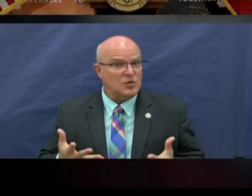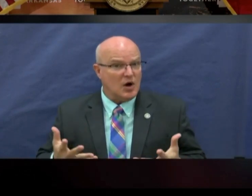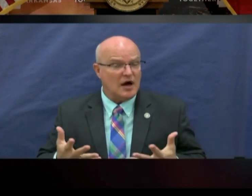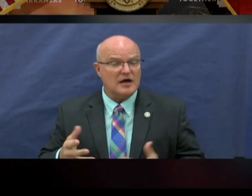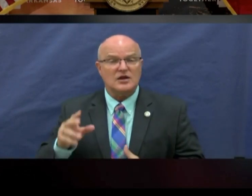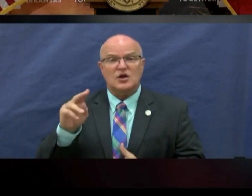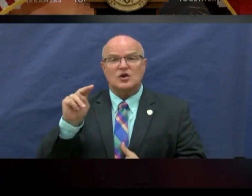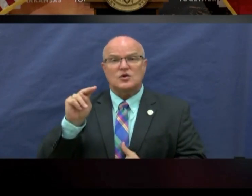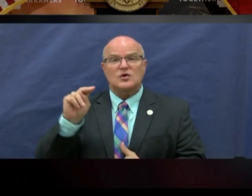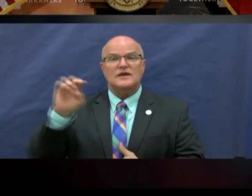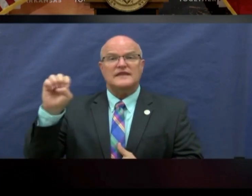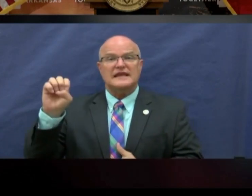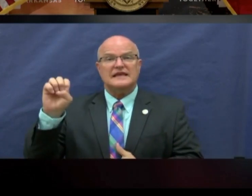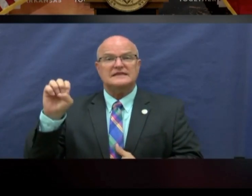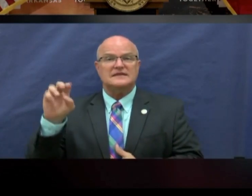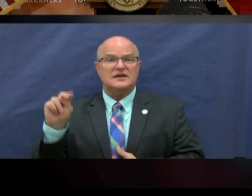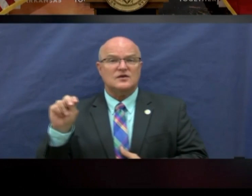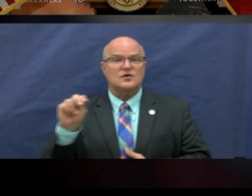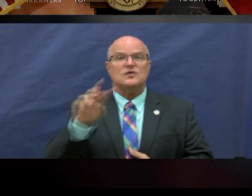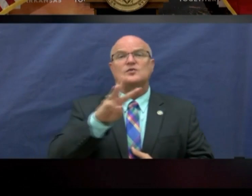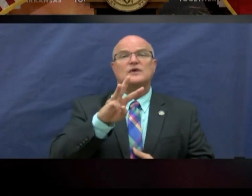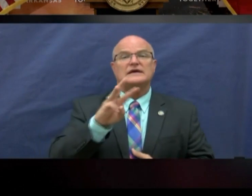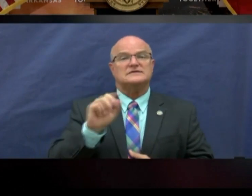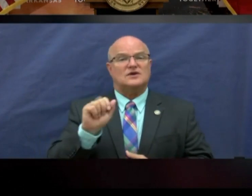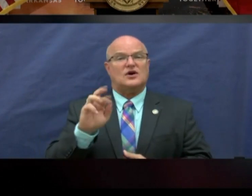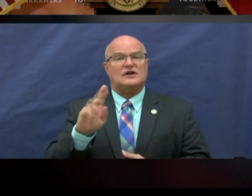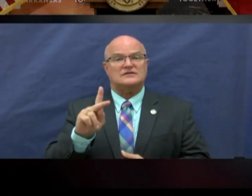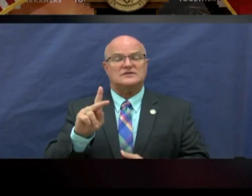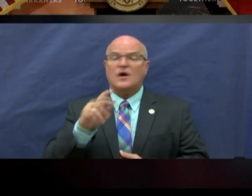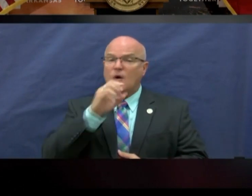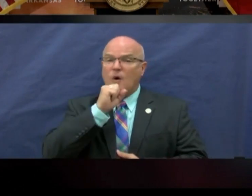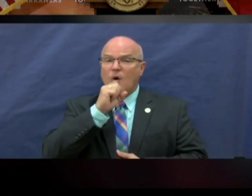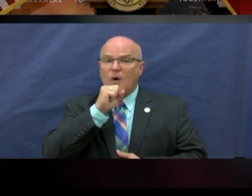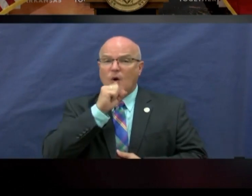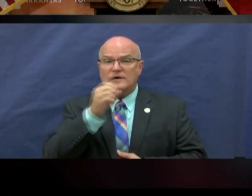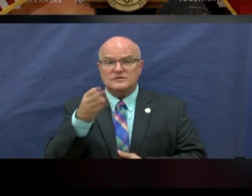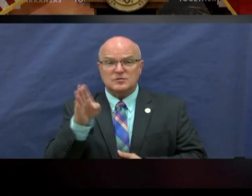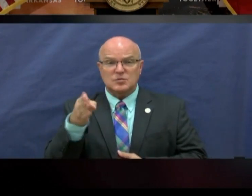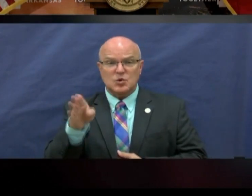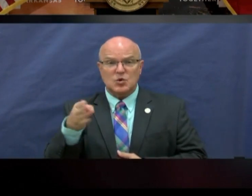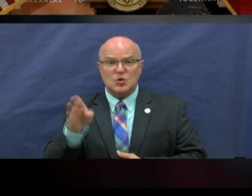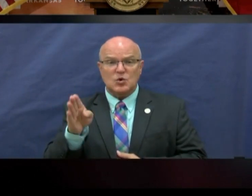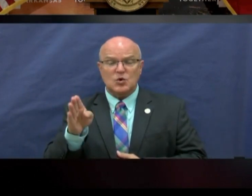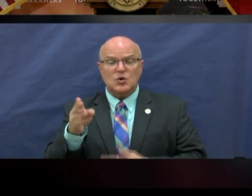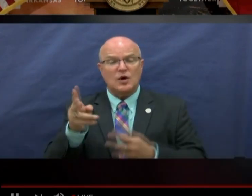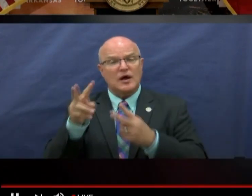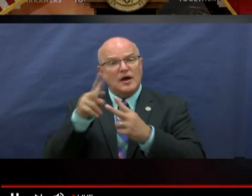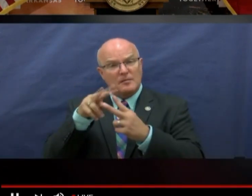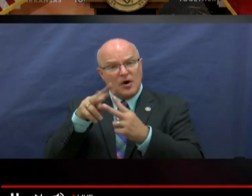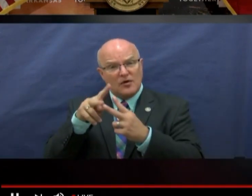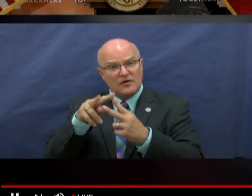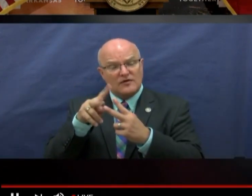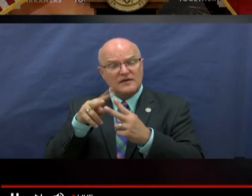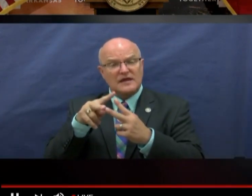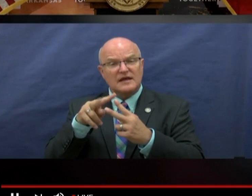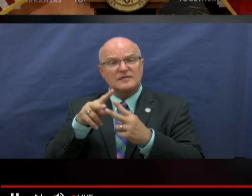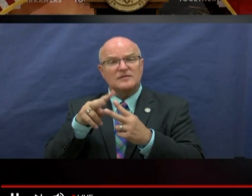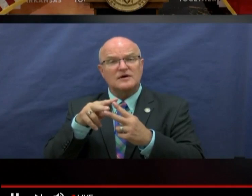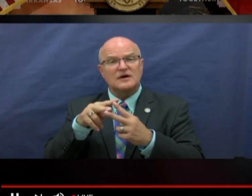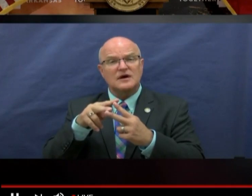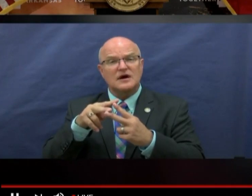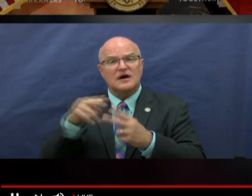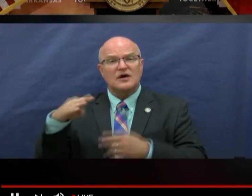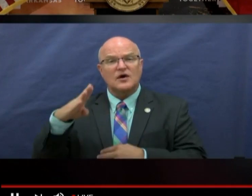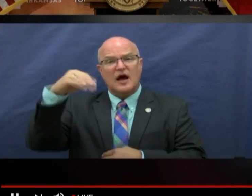Northeast Arkansas and Northwest Arkansas in the orange and the blue, and they are going up